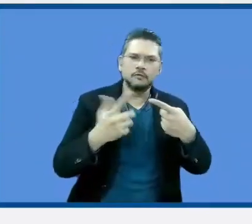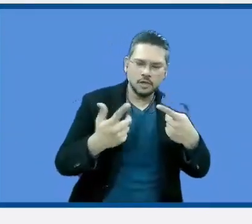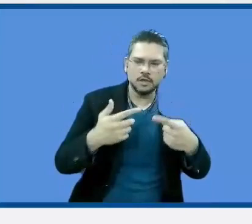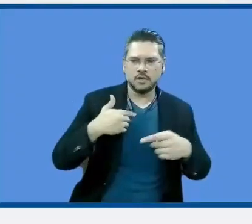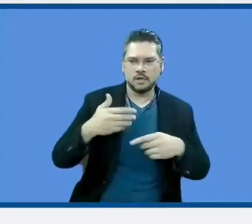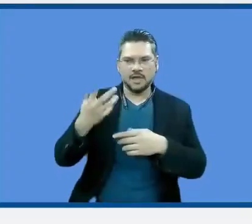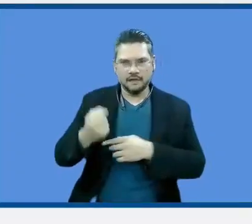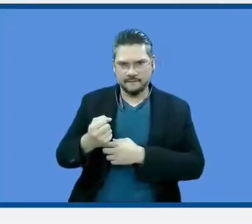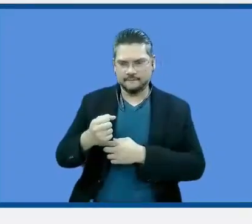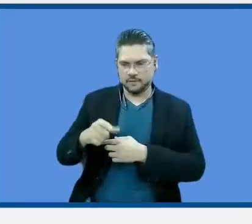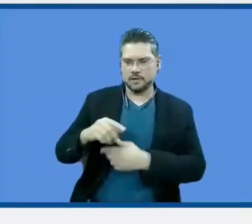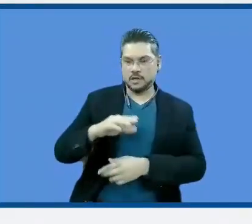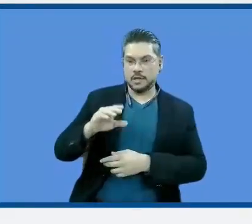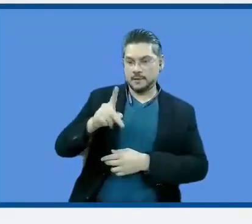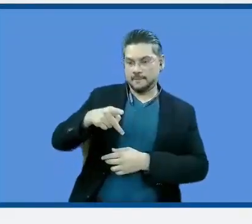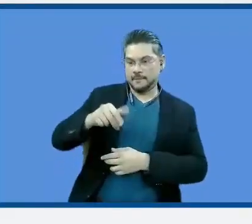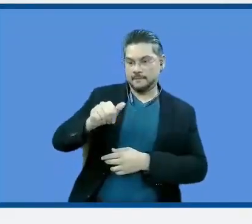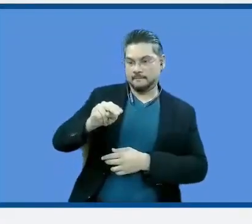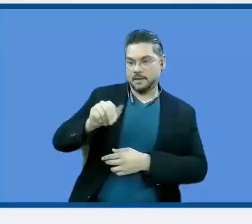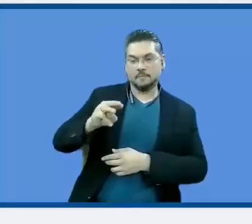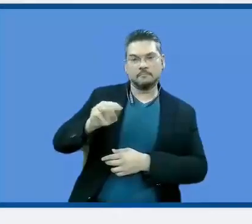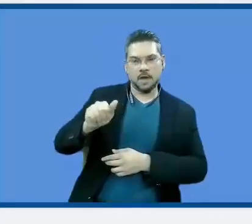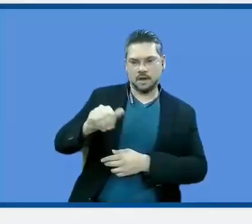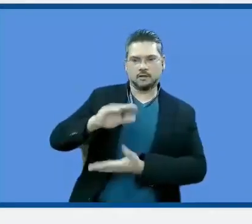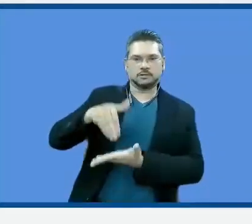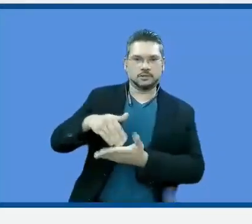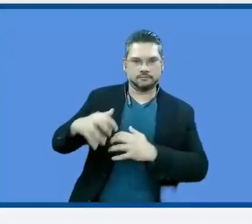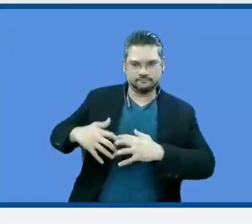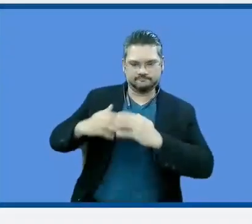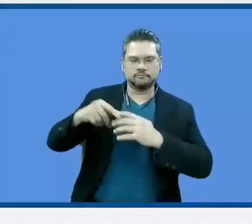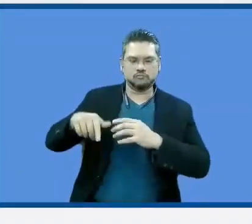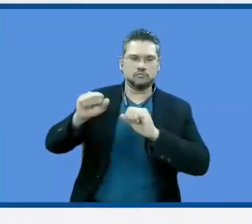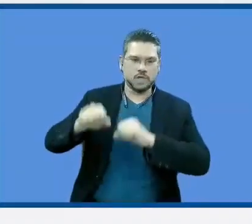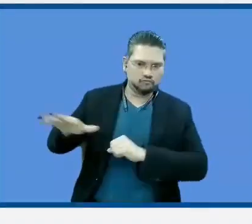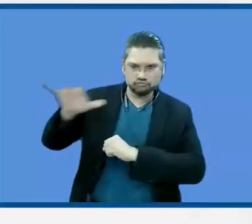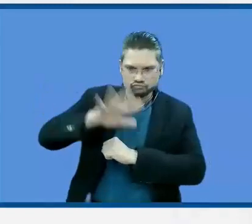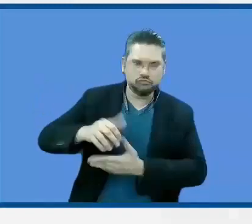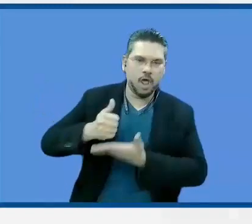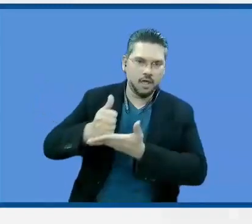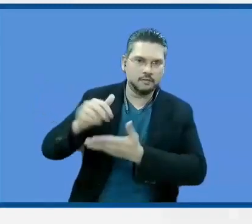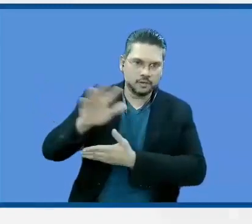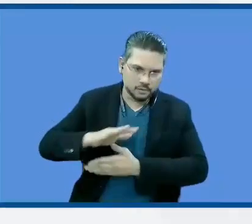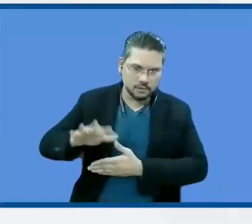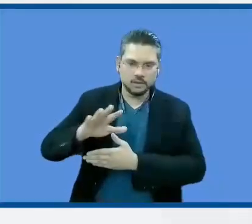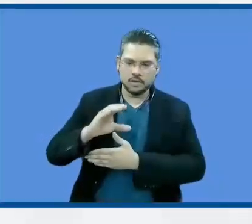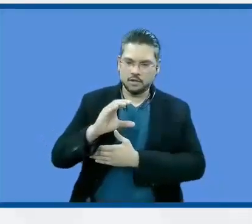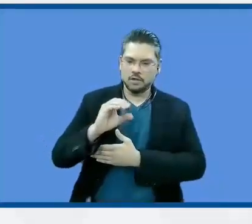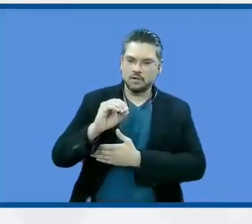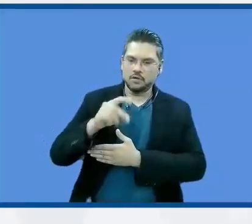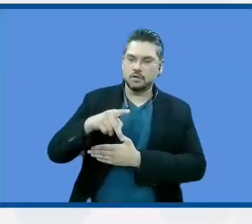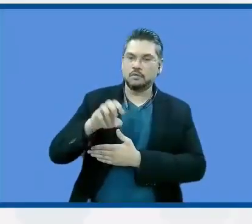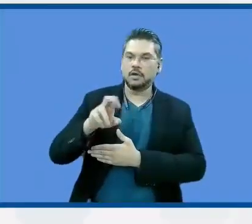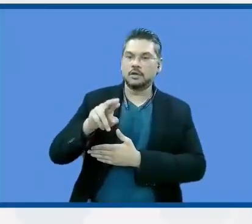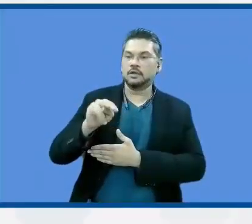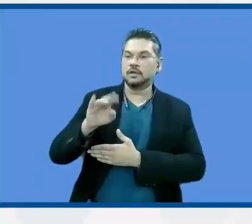in Panama that will also serve the countries in the region, and which is complemented by the Copernicus Repository in Santiago de Chile. This